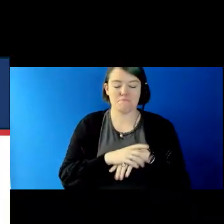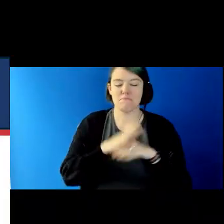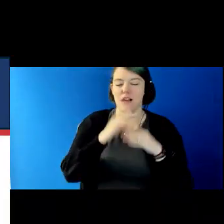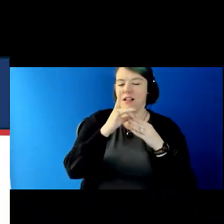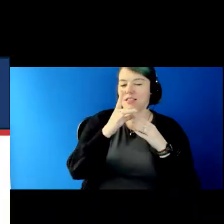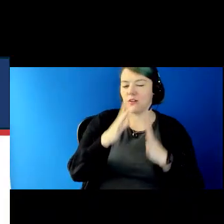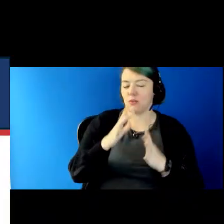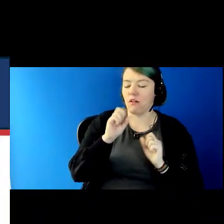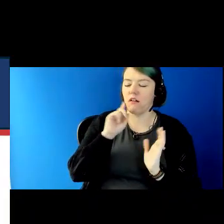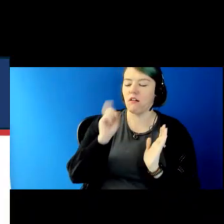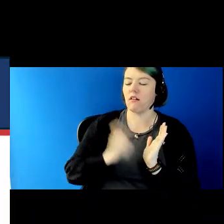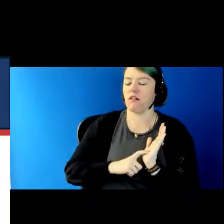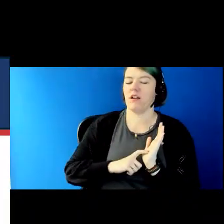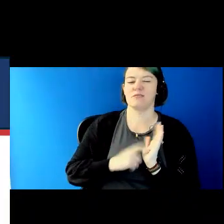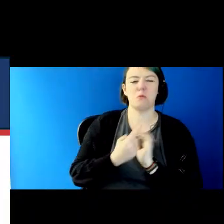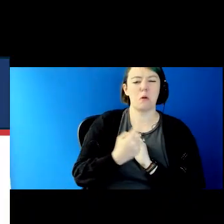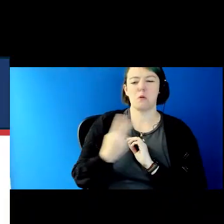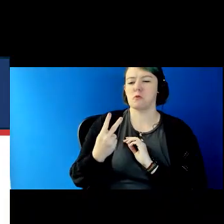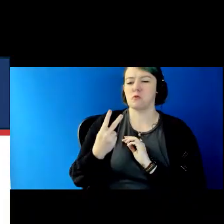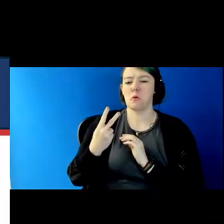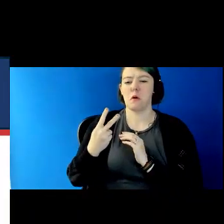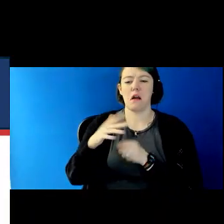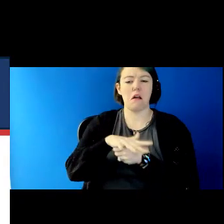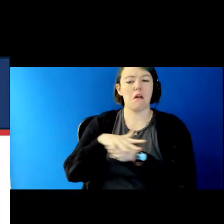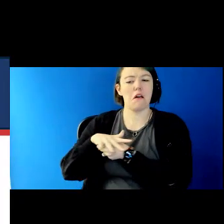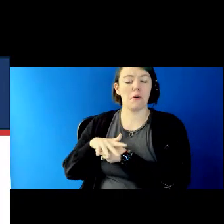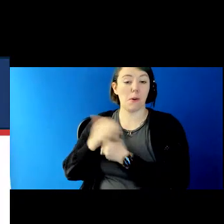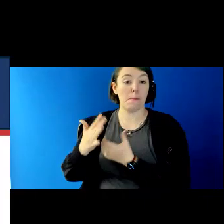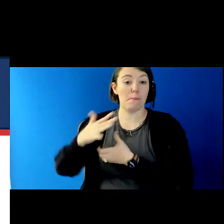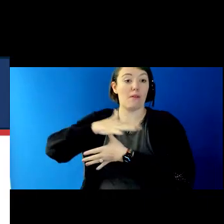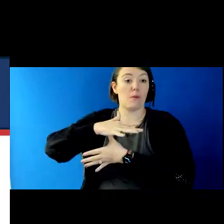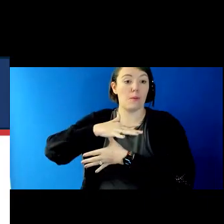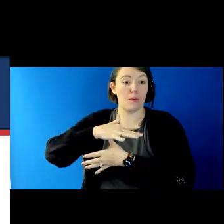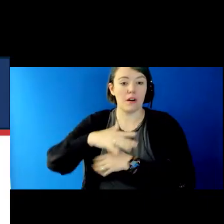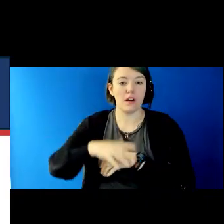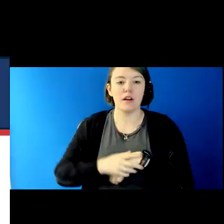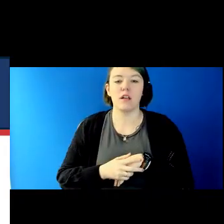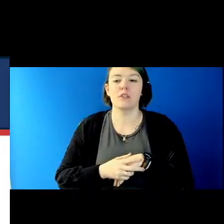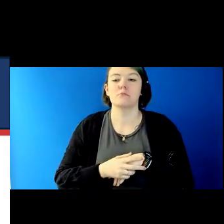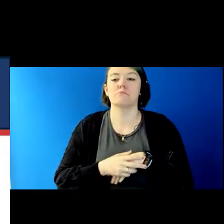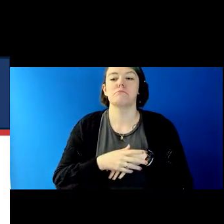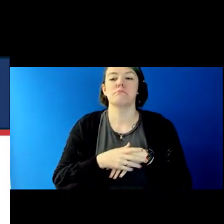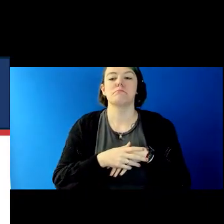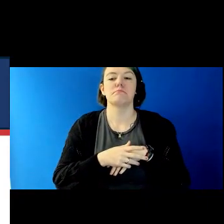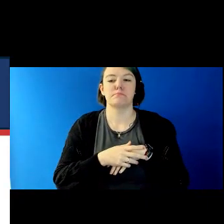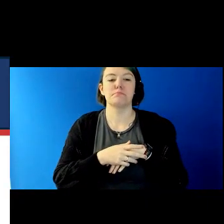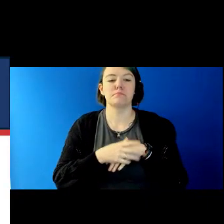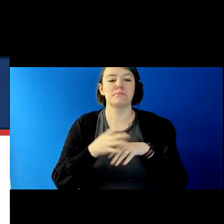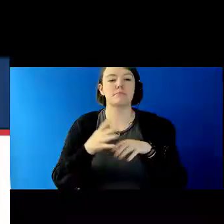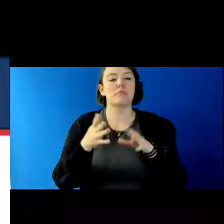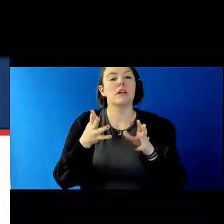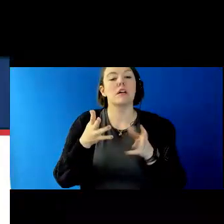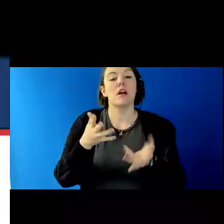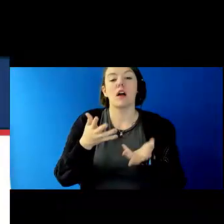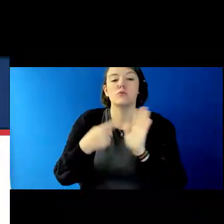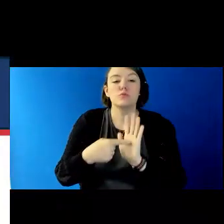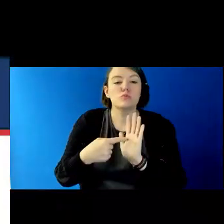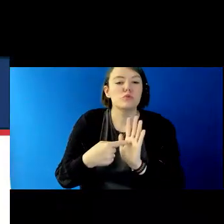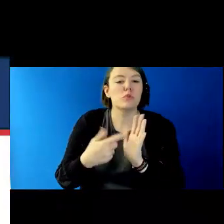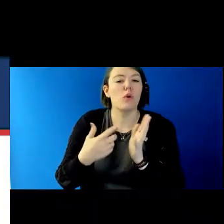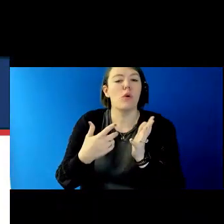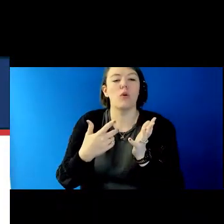priority areas to focus on, like improving digital accessibility or increasing awareness about accommodations. Leaders